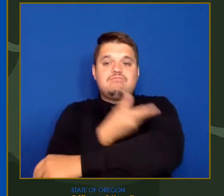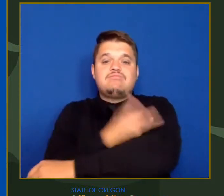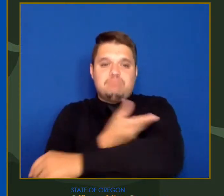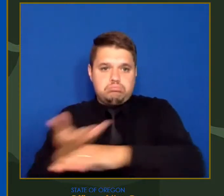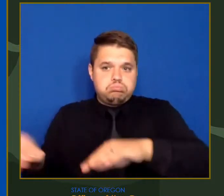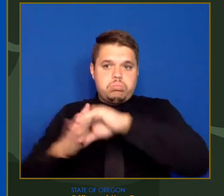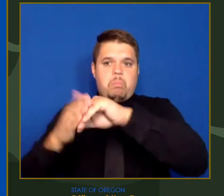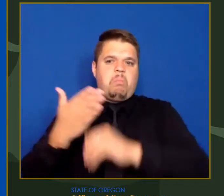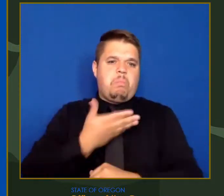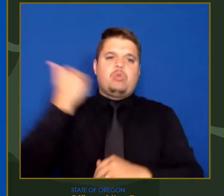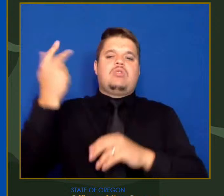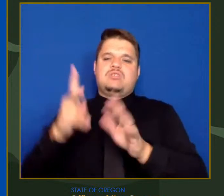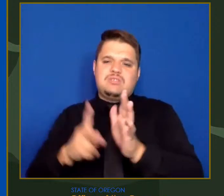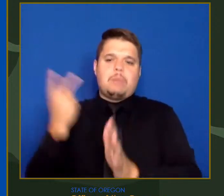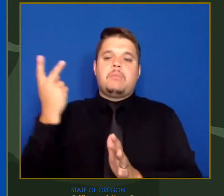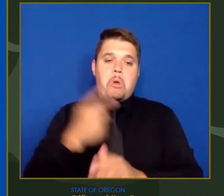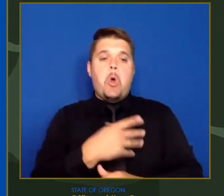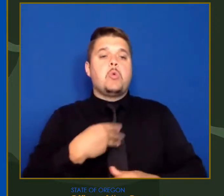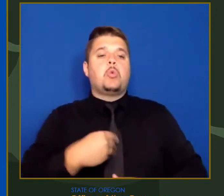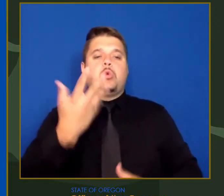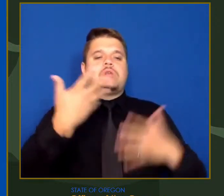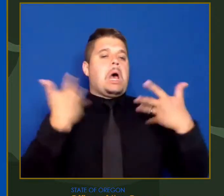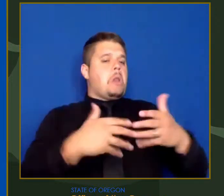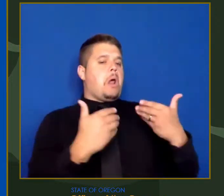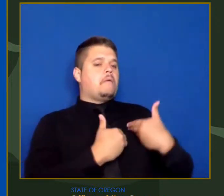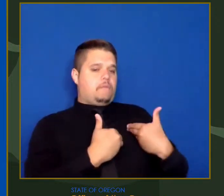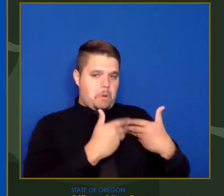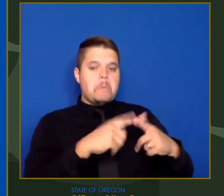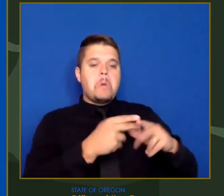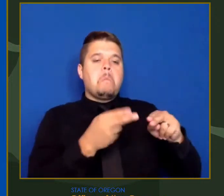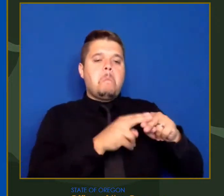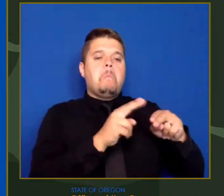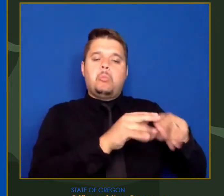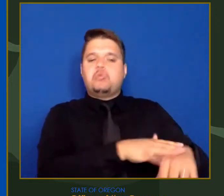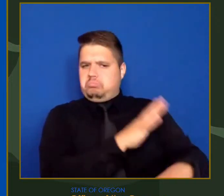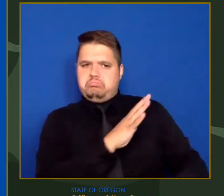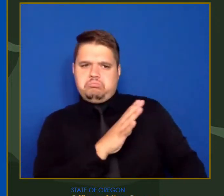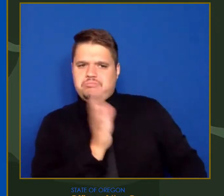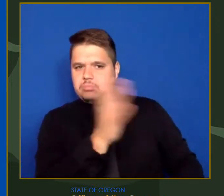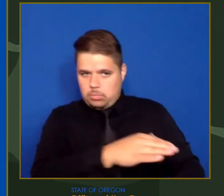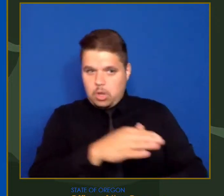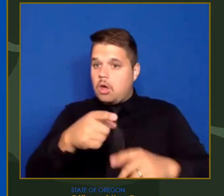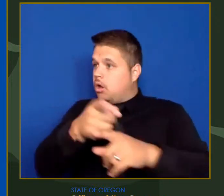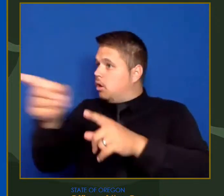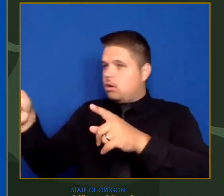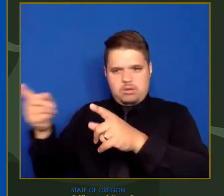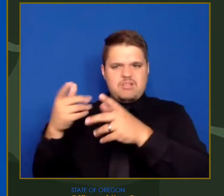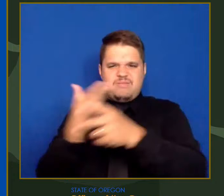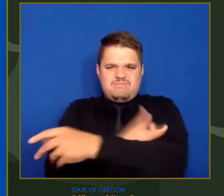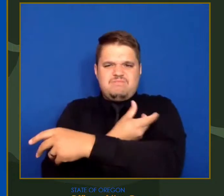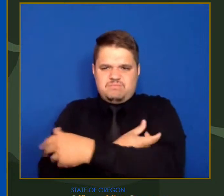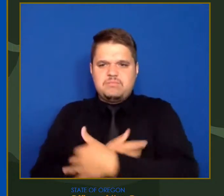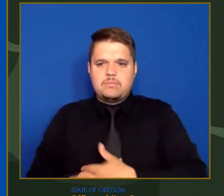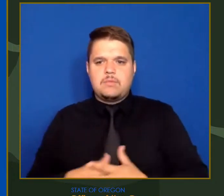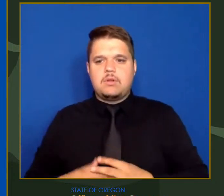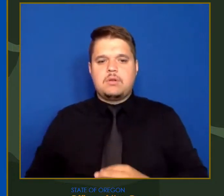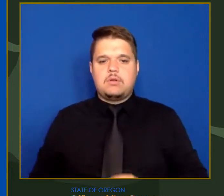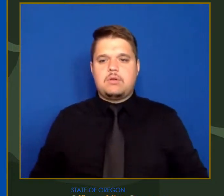And just really quickly, we mentioned primary care providers and having supplies of vaccine for people that way.